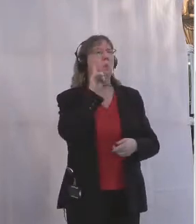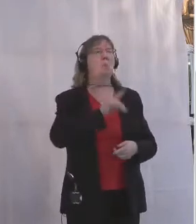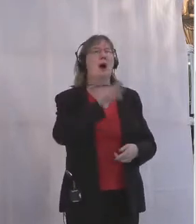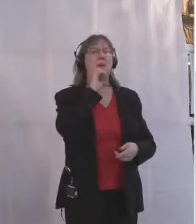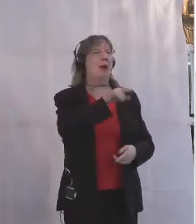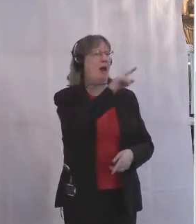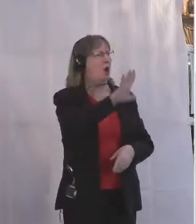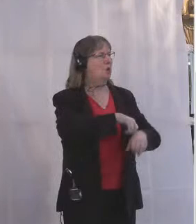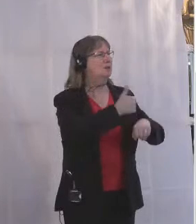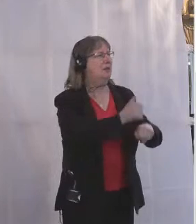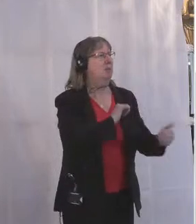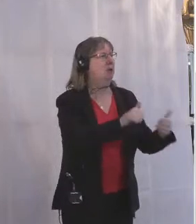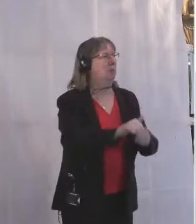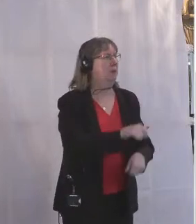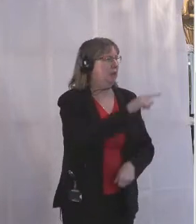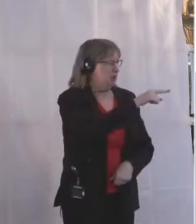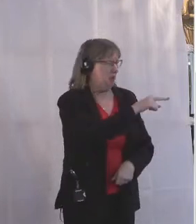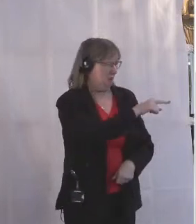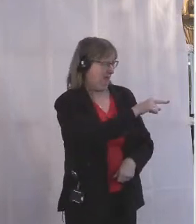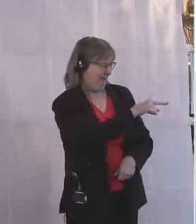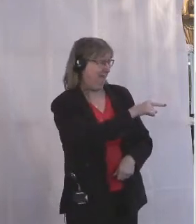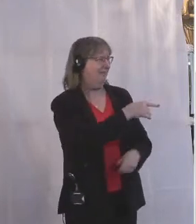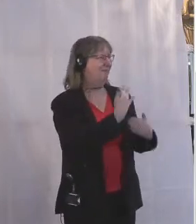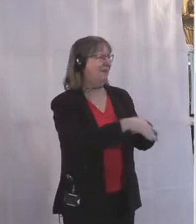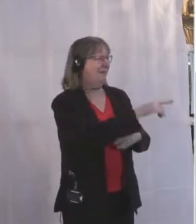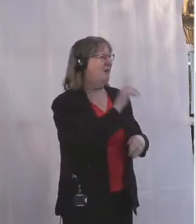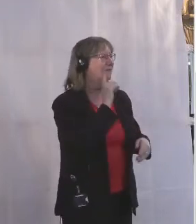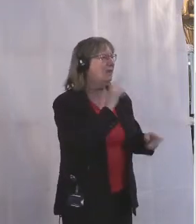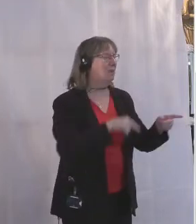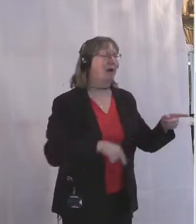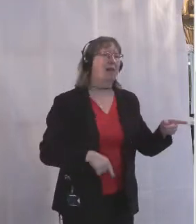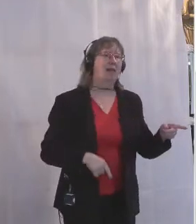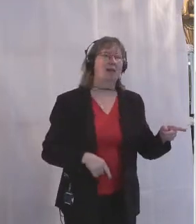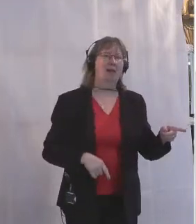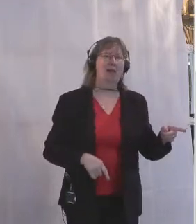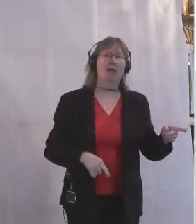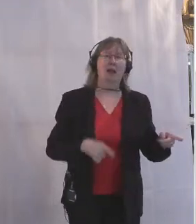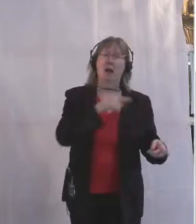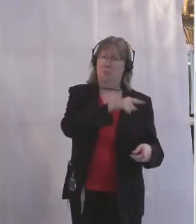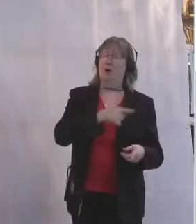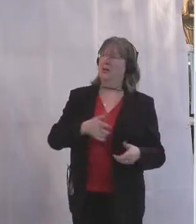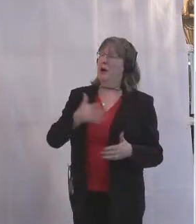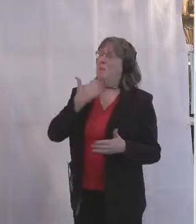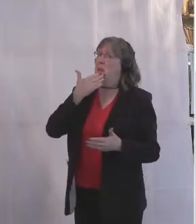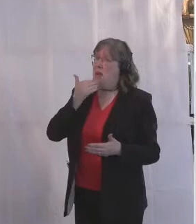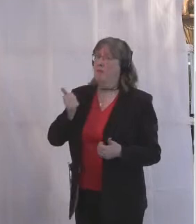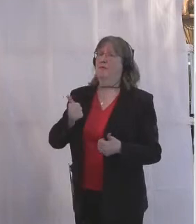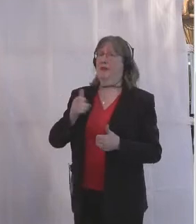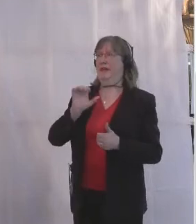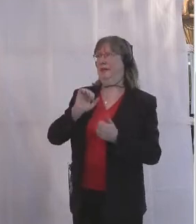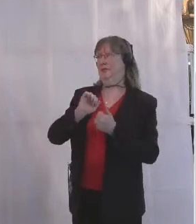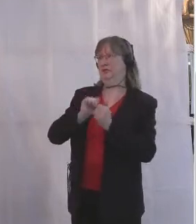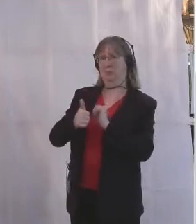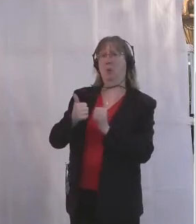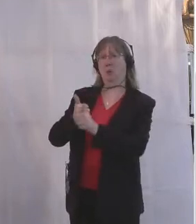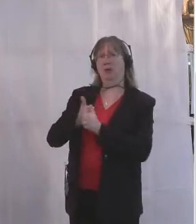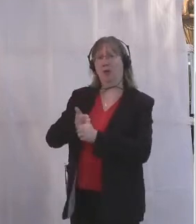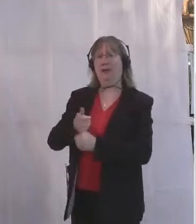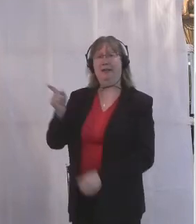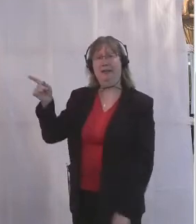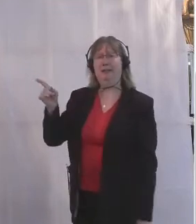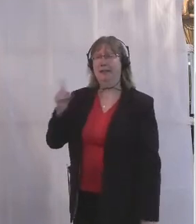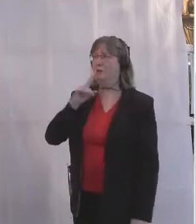actually the founder and not myself. He's very quick to put them straight, and he's very supportive of women, as all of